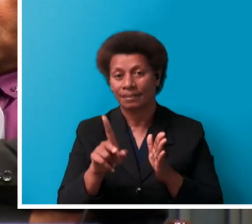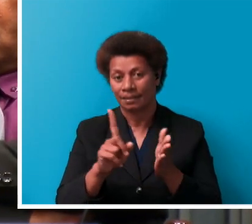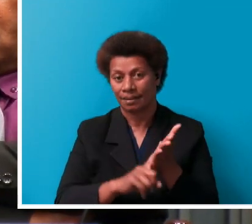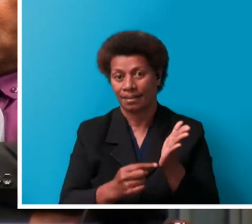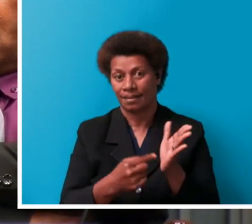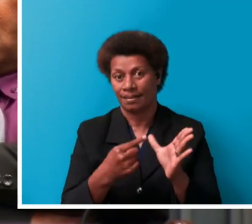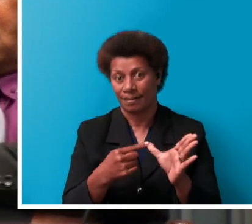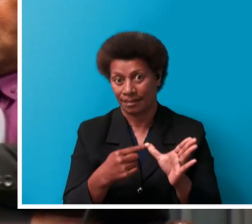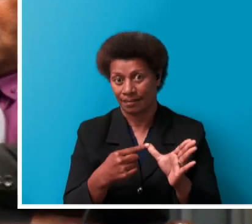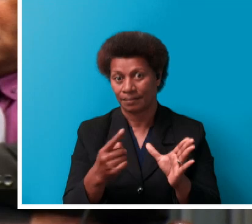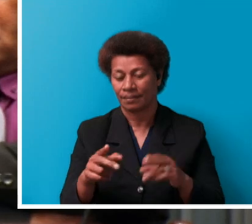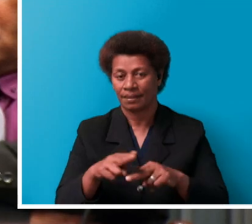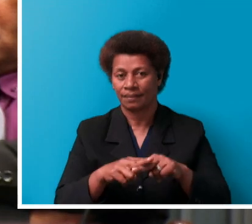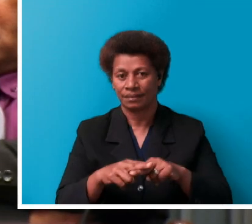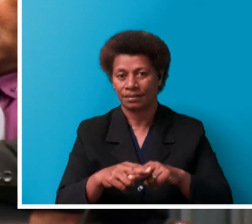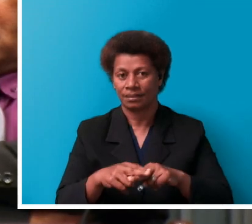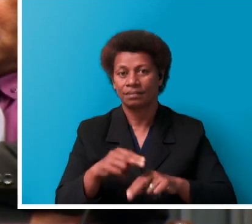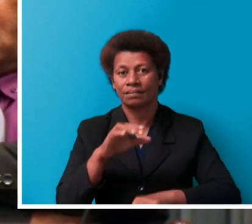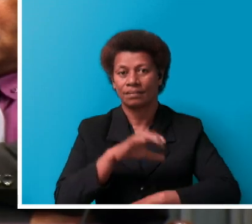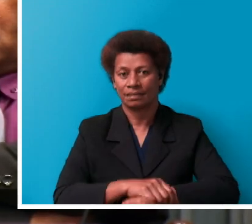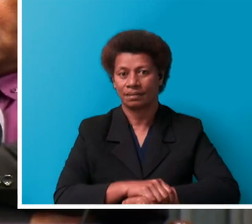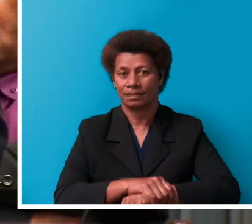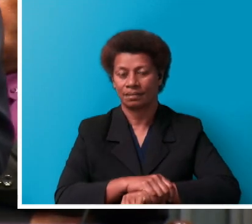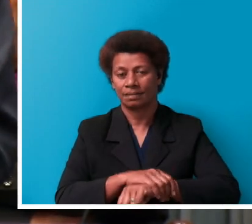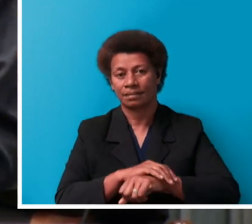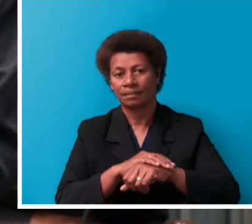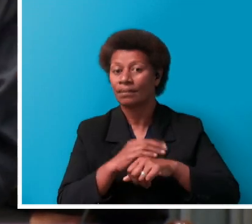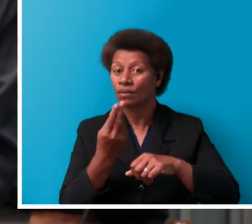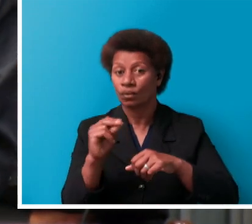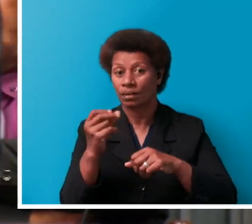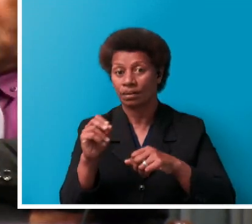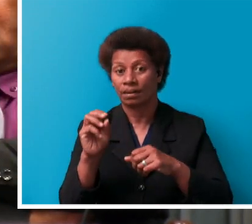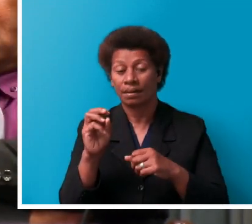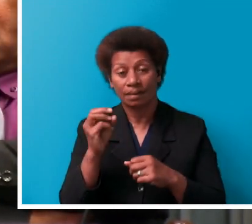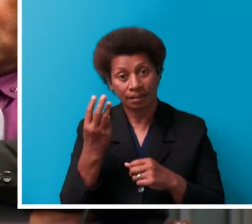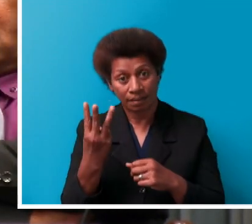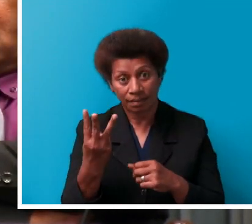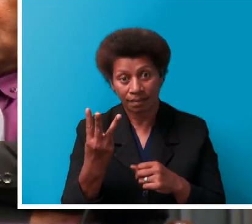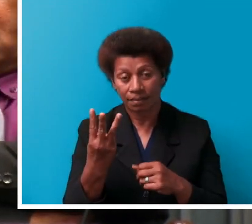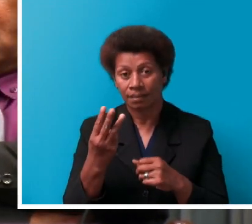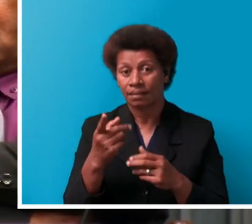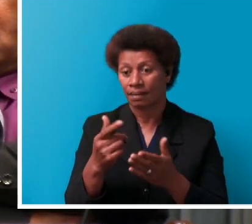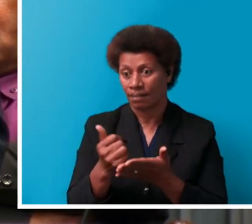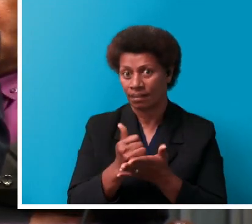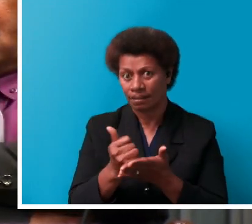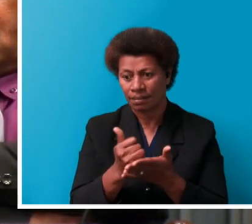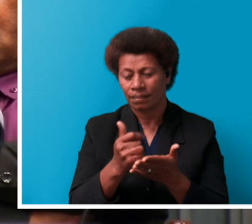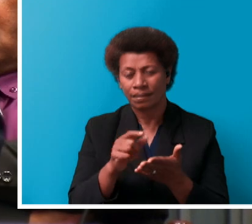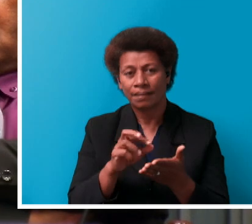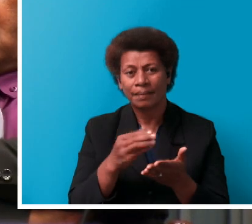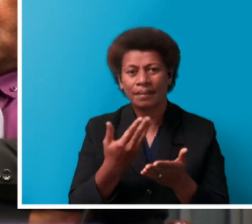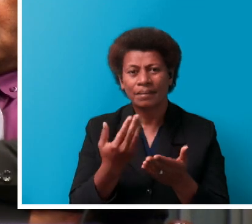Authority and the Fiji Police Force. In 2023, our proactive interventions on road safety